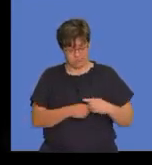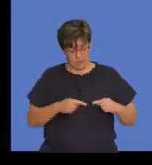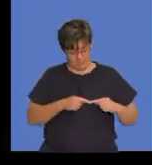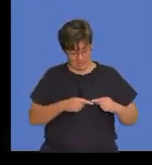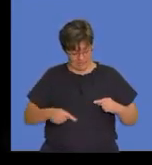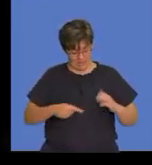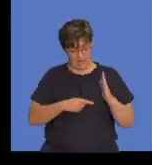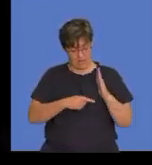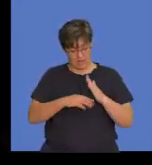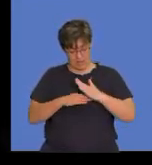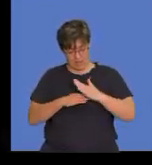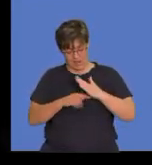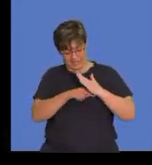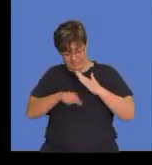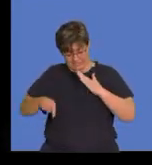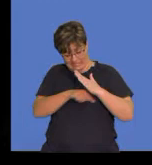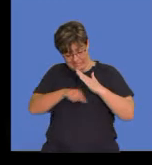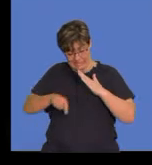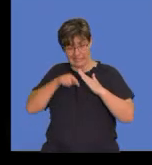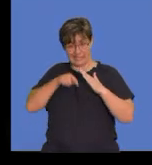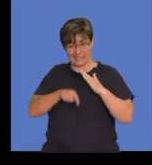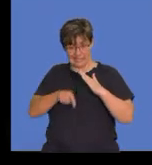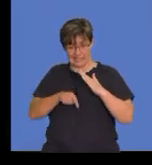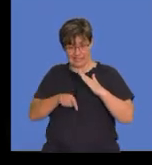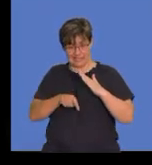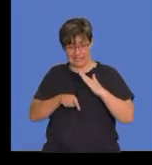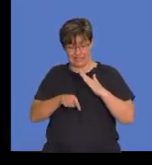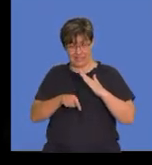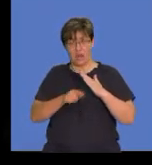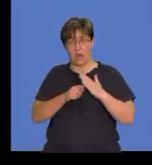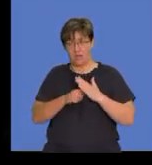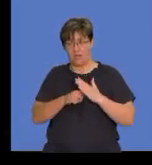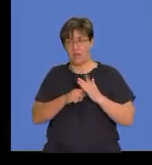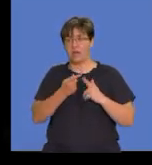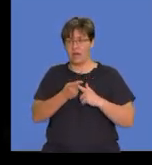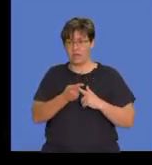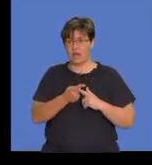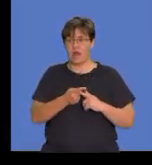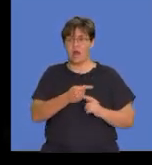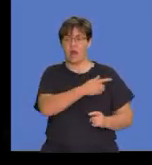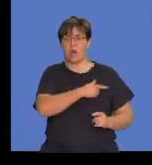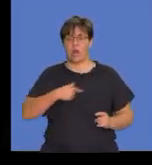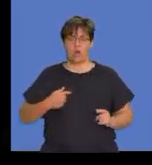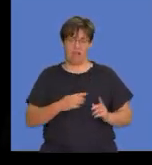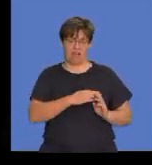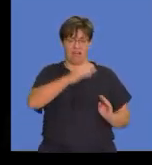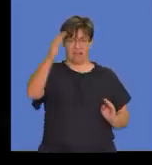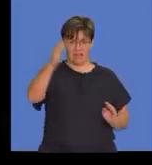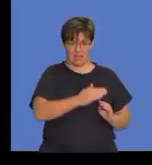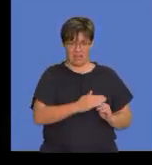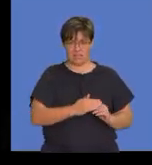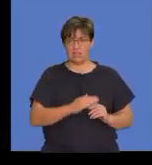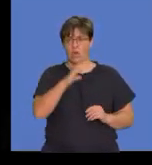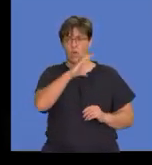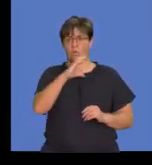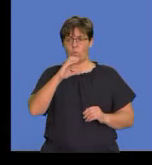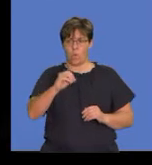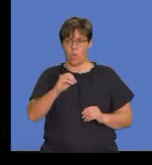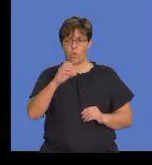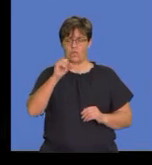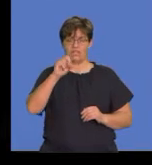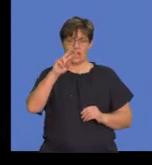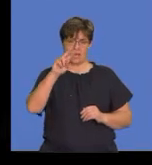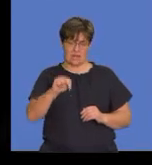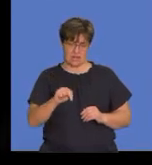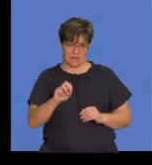it over the length of the hypotenuse side. And this will then give me cosine of the